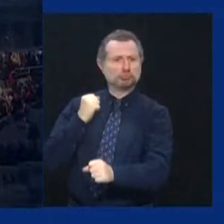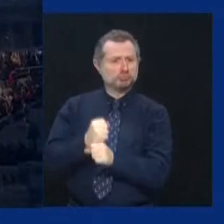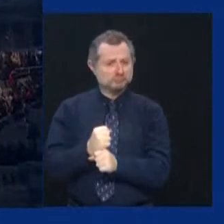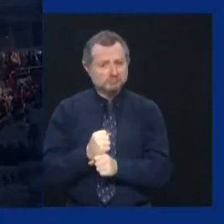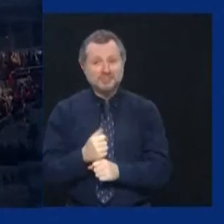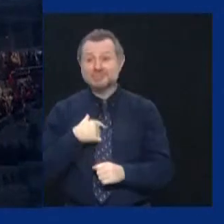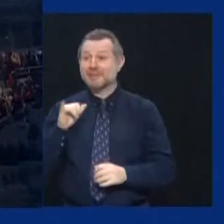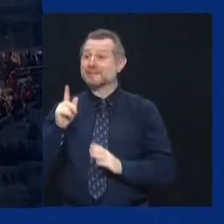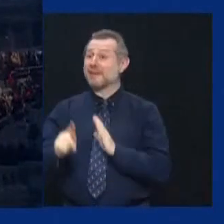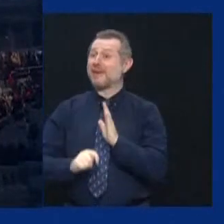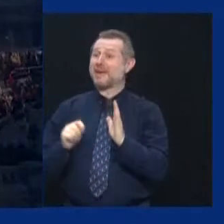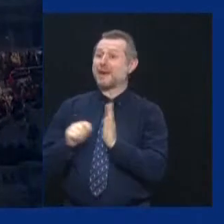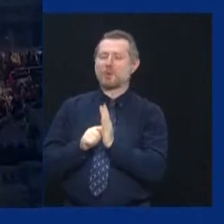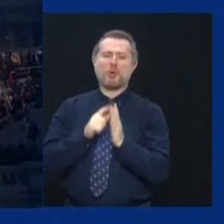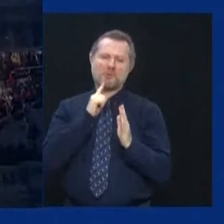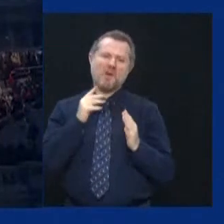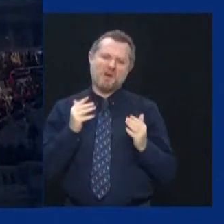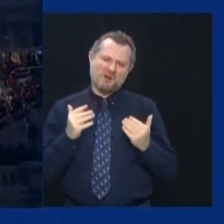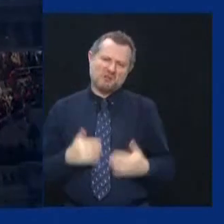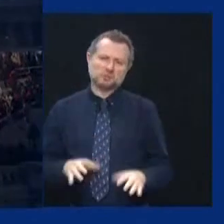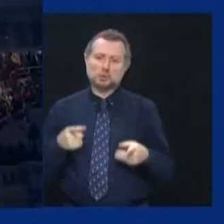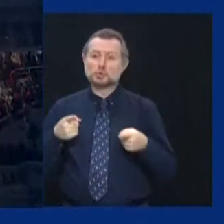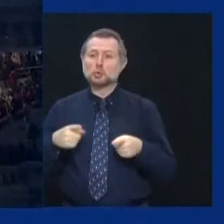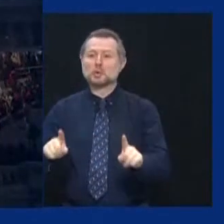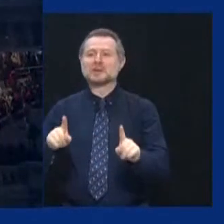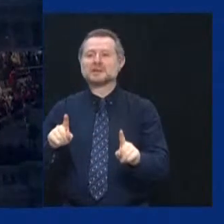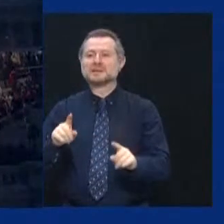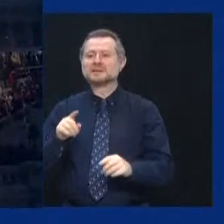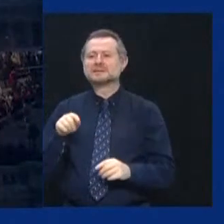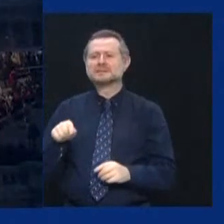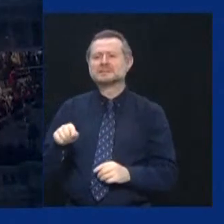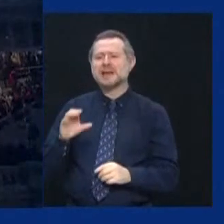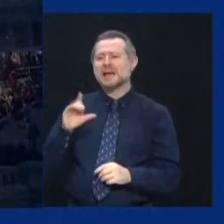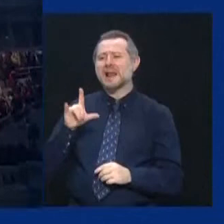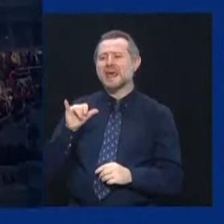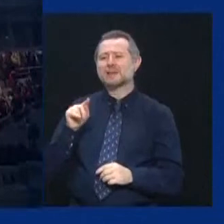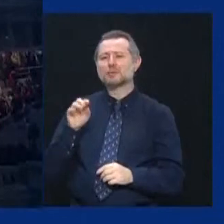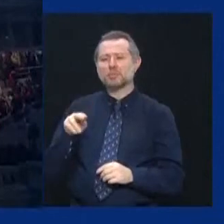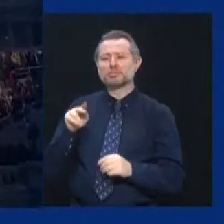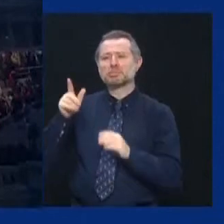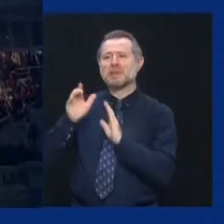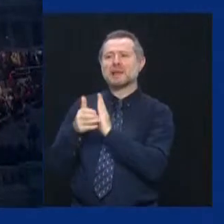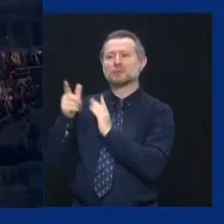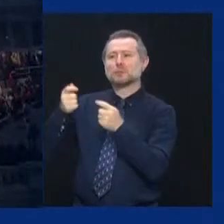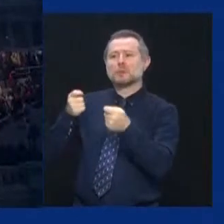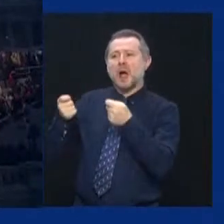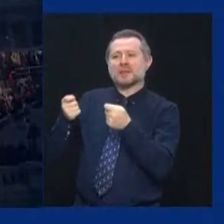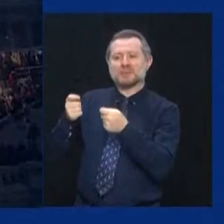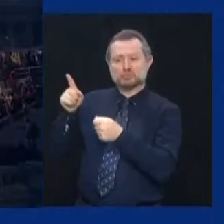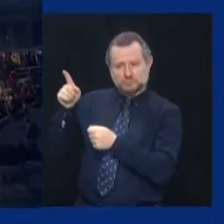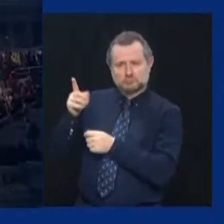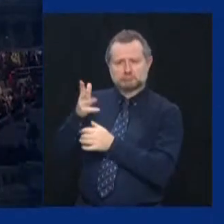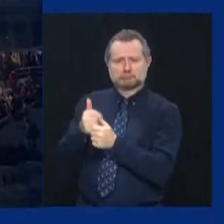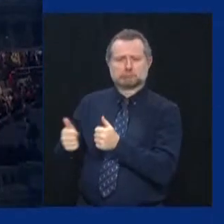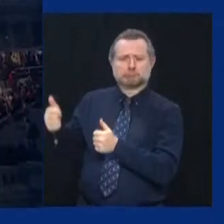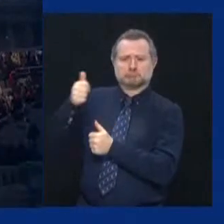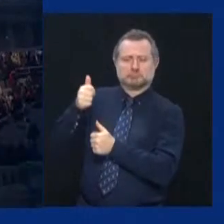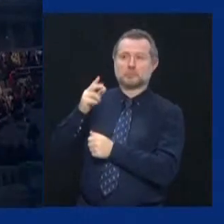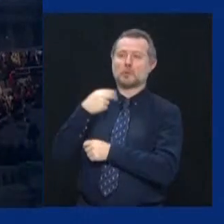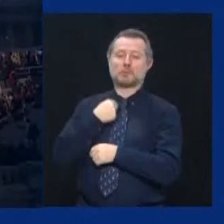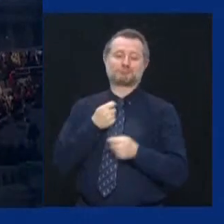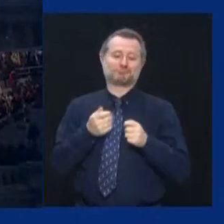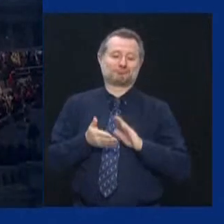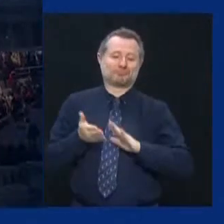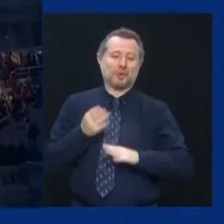time. I was there during the Clinton administration, Secretary of Housing and Urban Development. This was during impeachment. This was the Newt